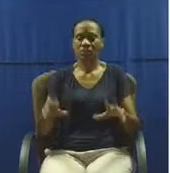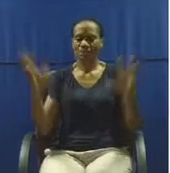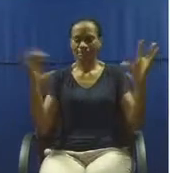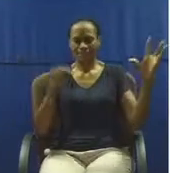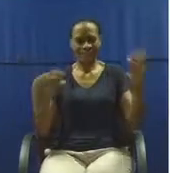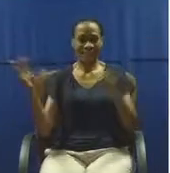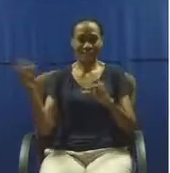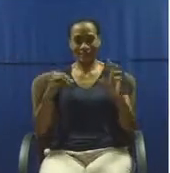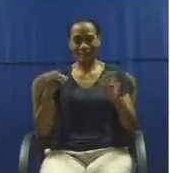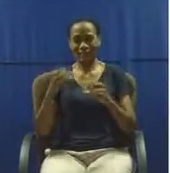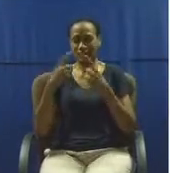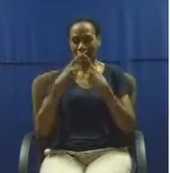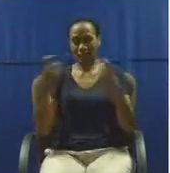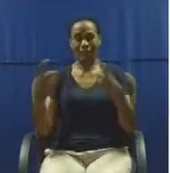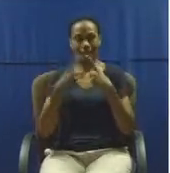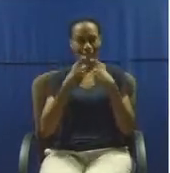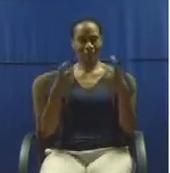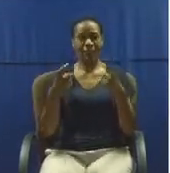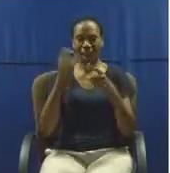Order, honourable members.